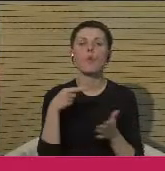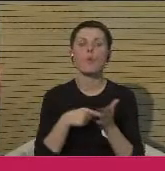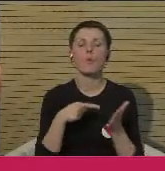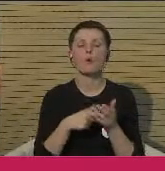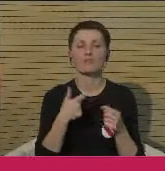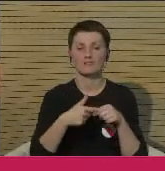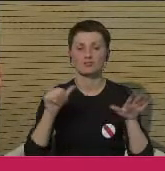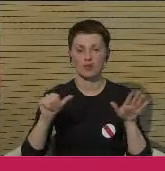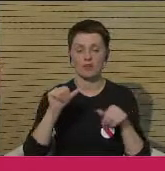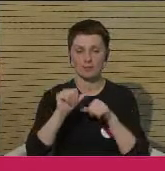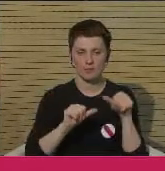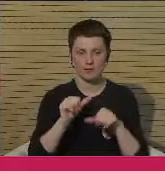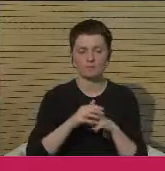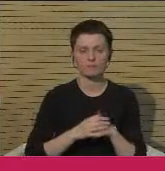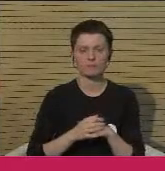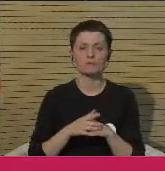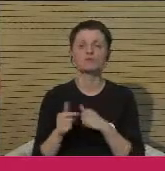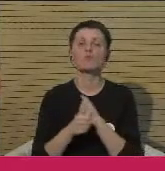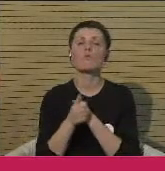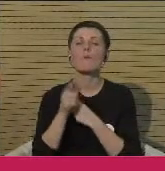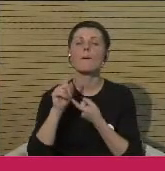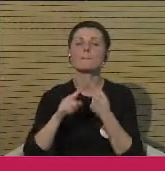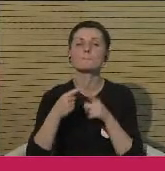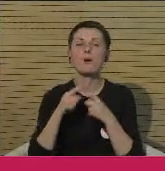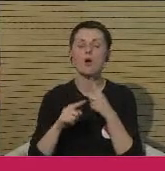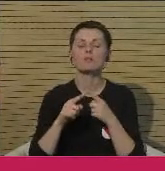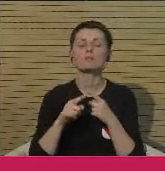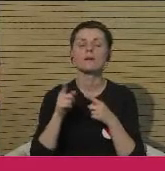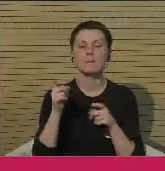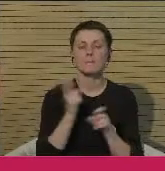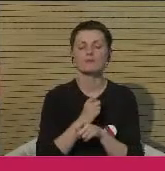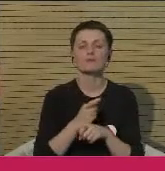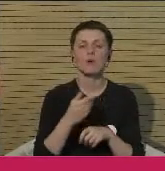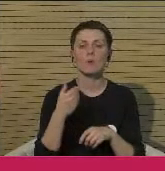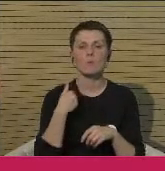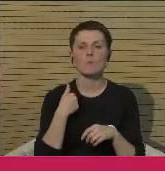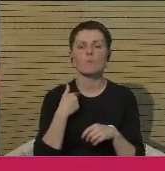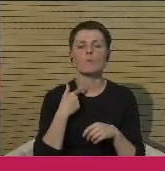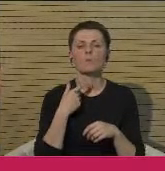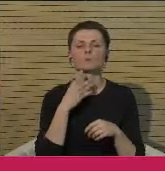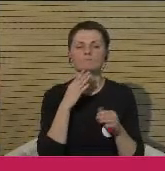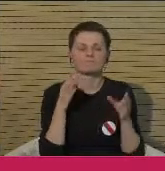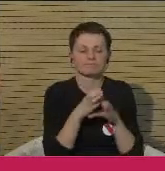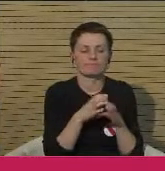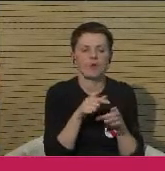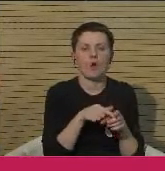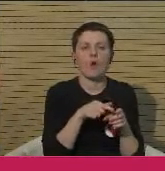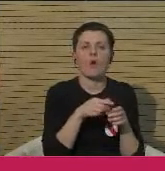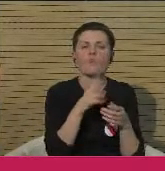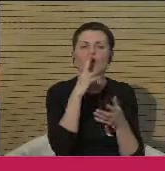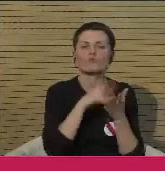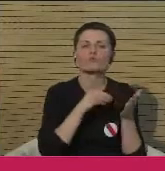really transient, I think, for the last 26 years, it has been conserved.